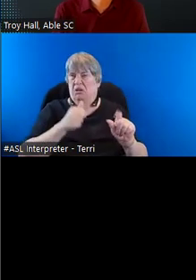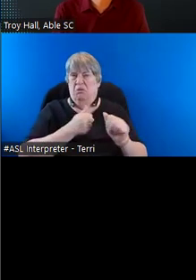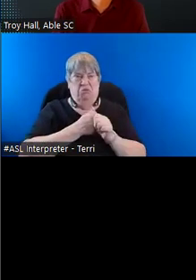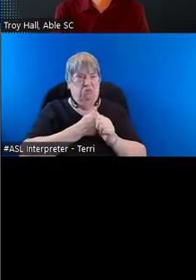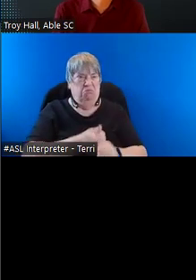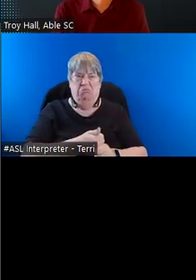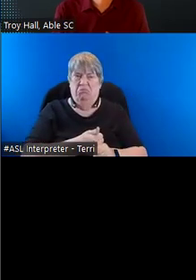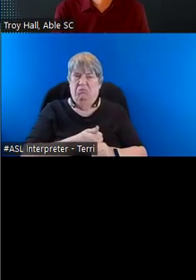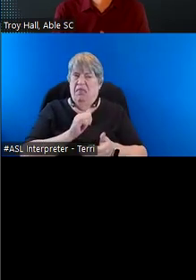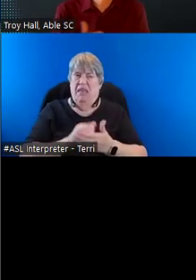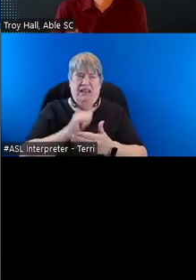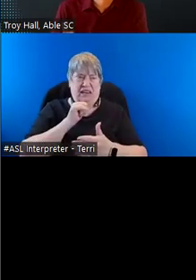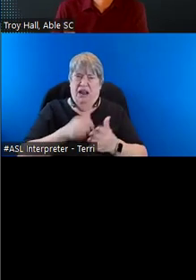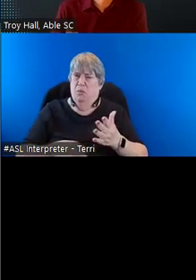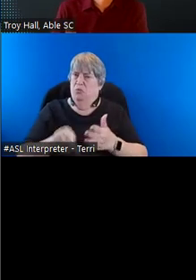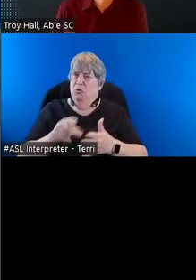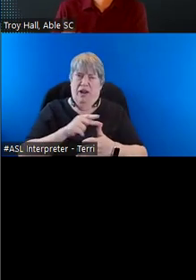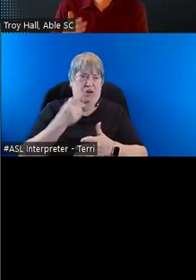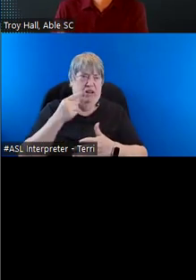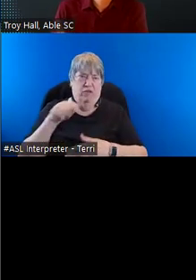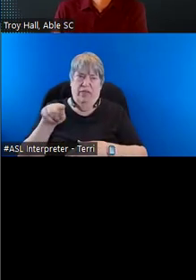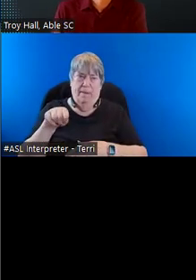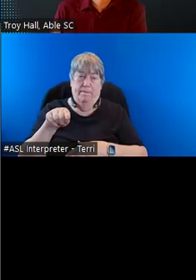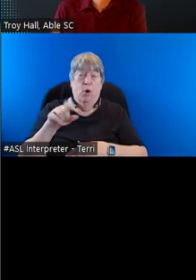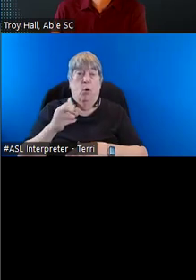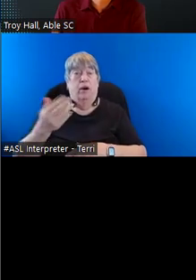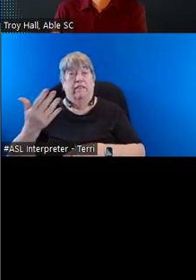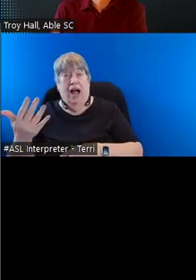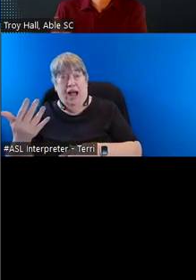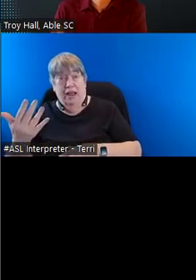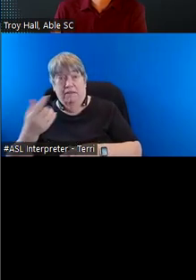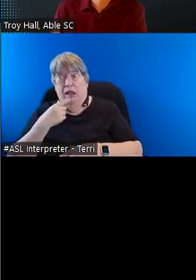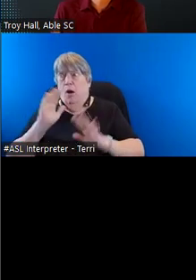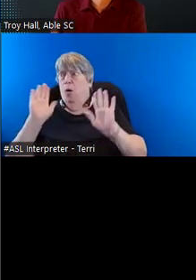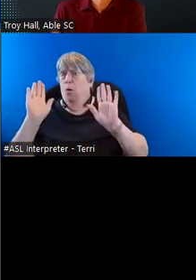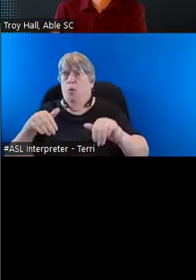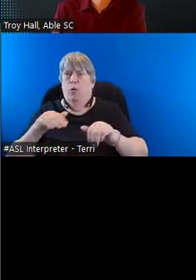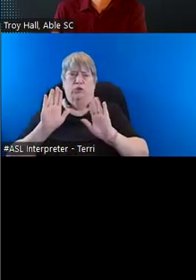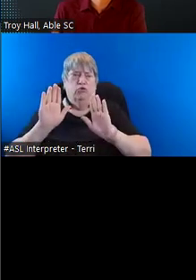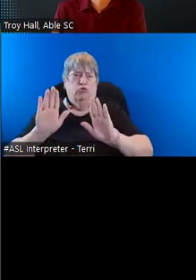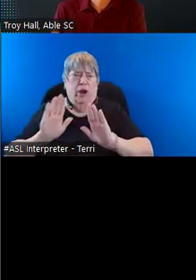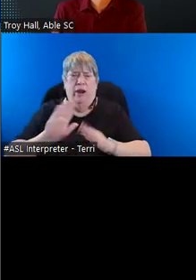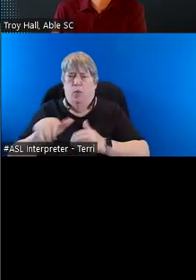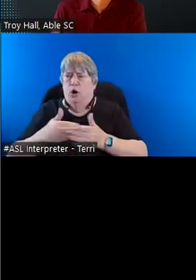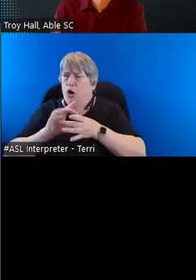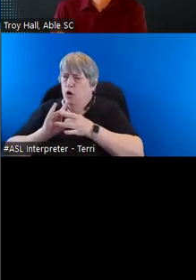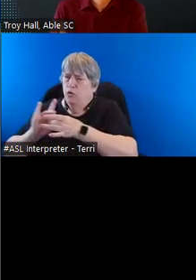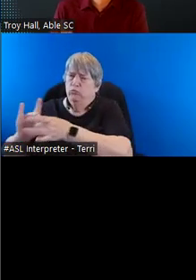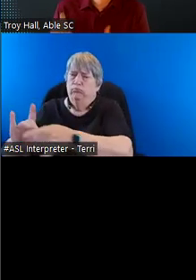their priorities, or 5 being actually we're all on the same page, we all value exactly the same